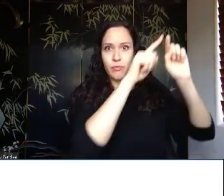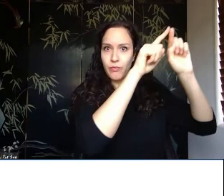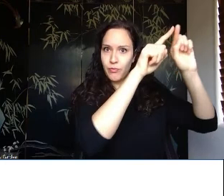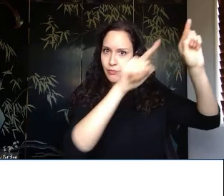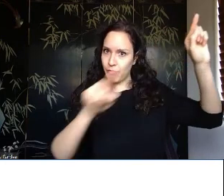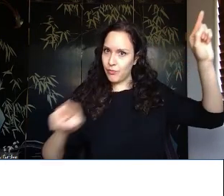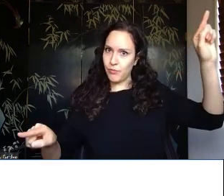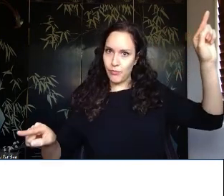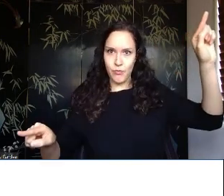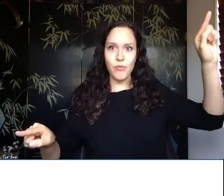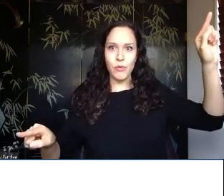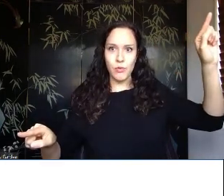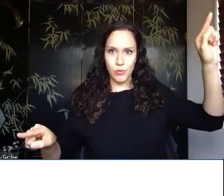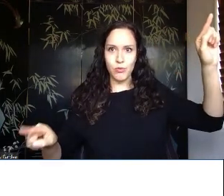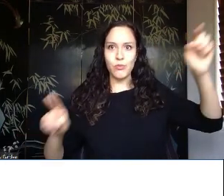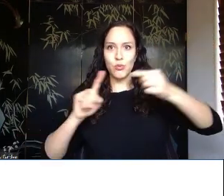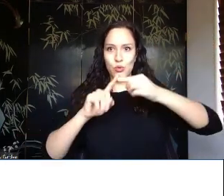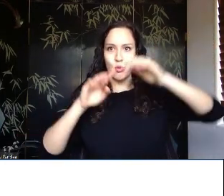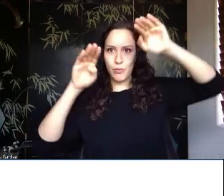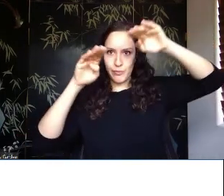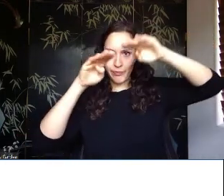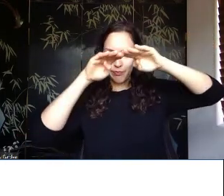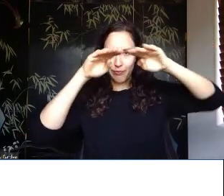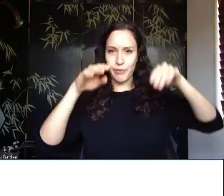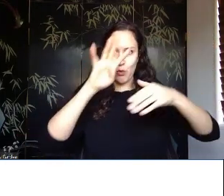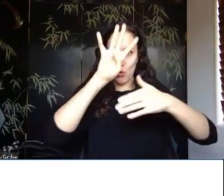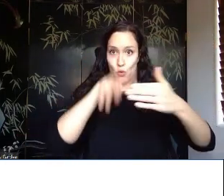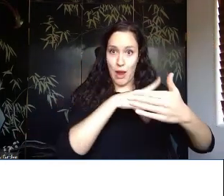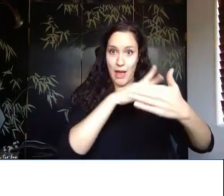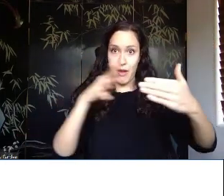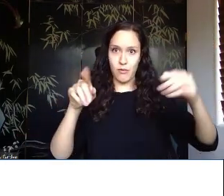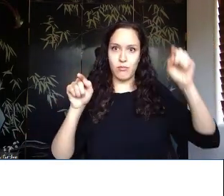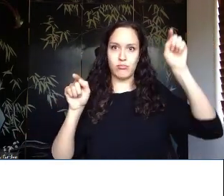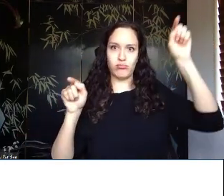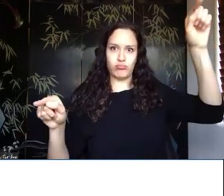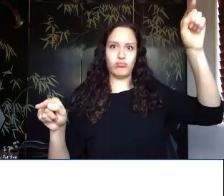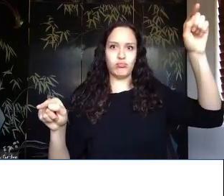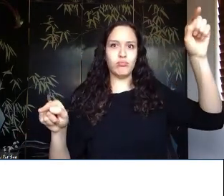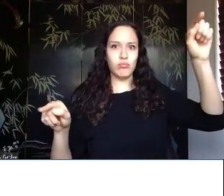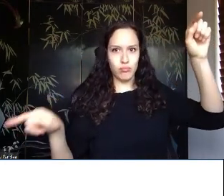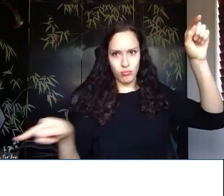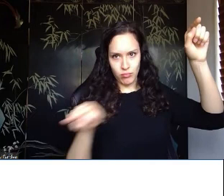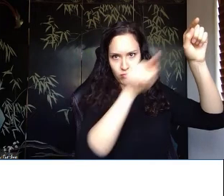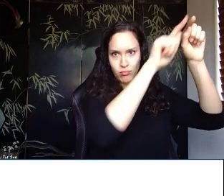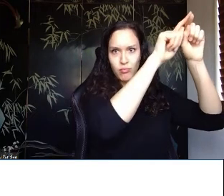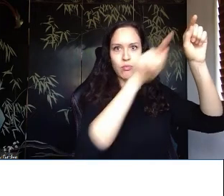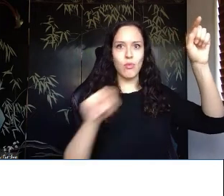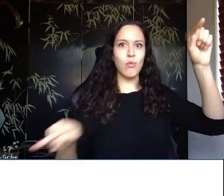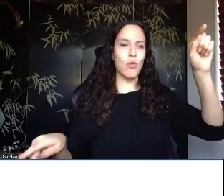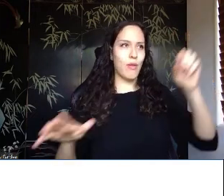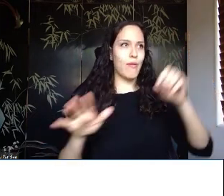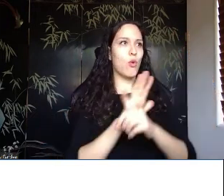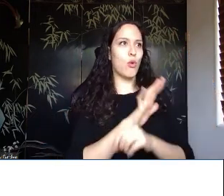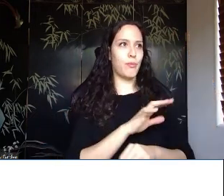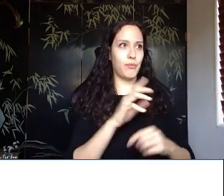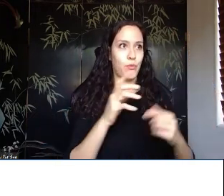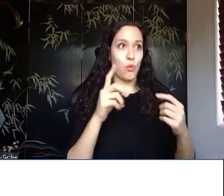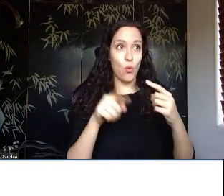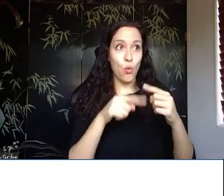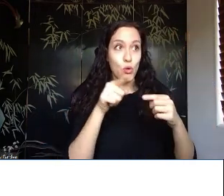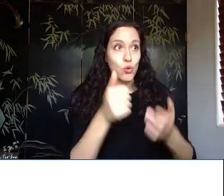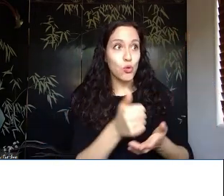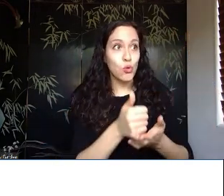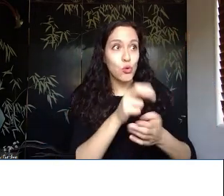And draw my line to the edges of the graph. Okay, so when you are doing the trick, I need to see the